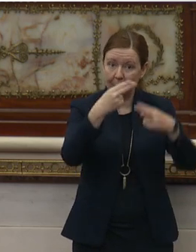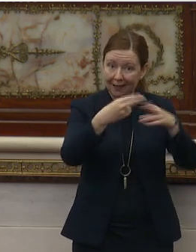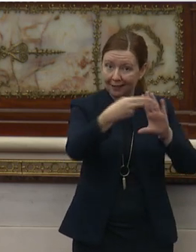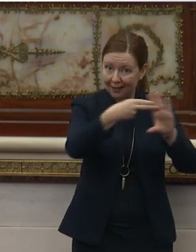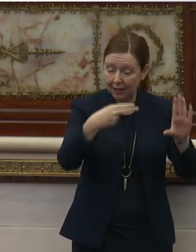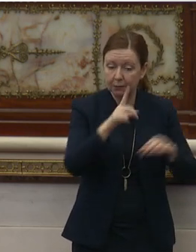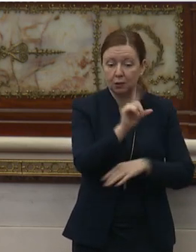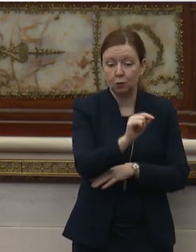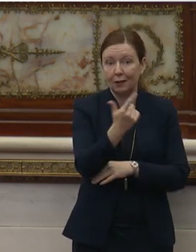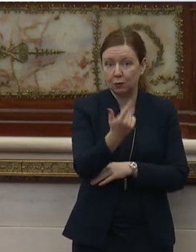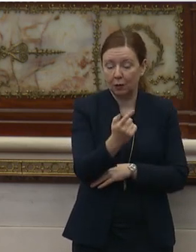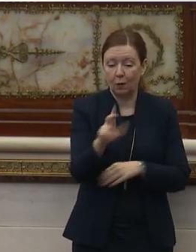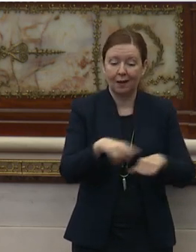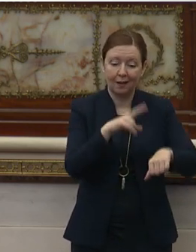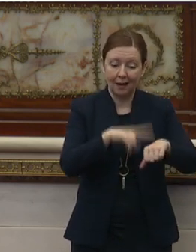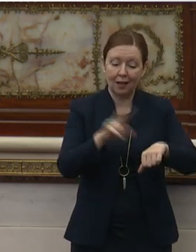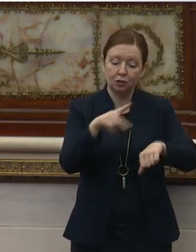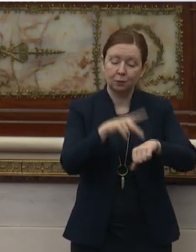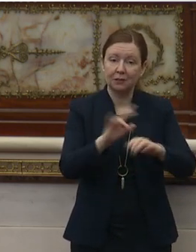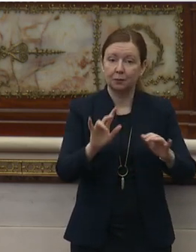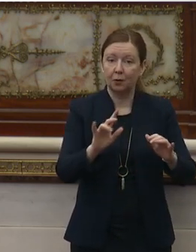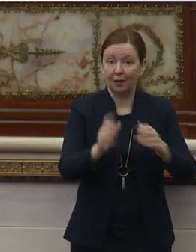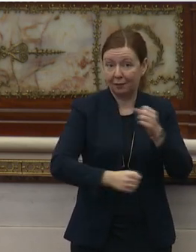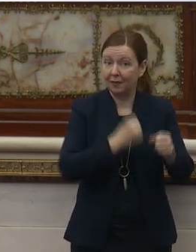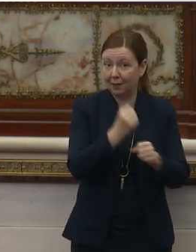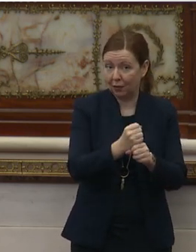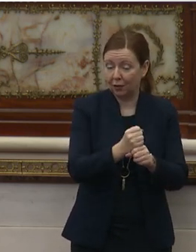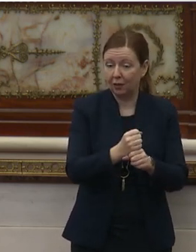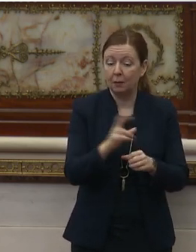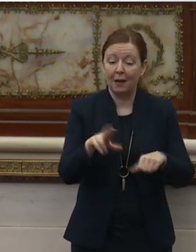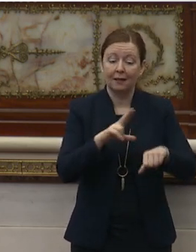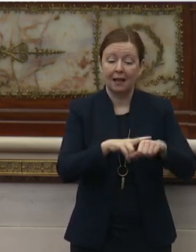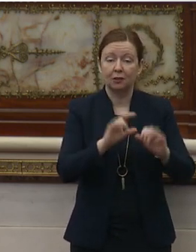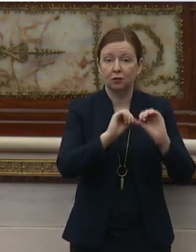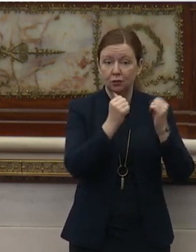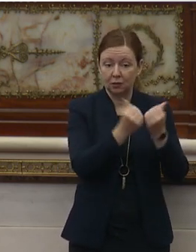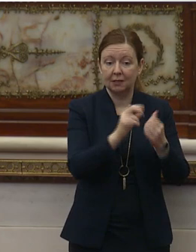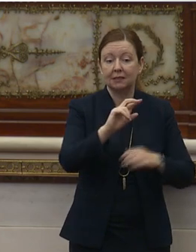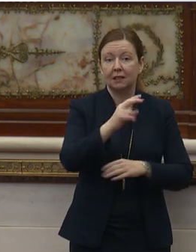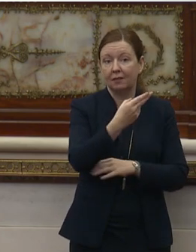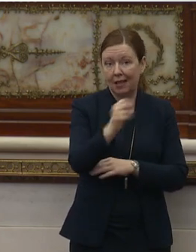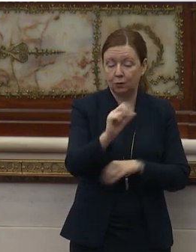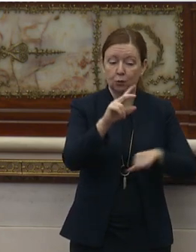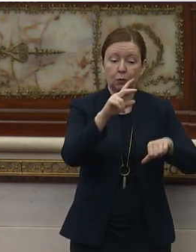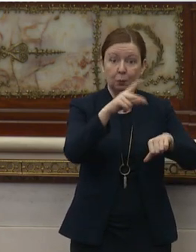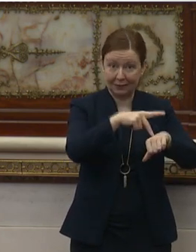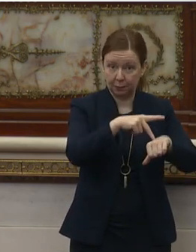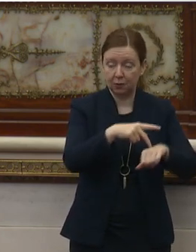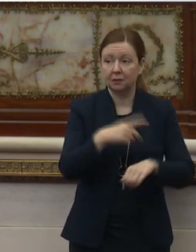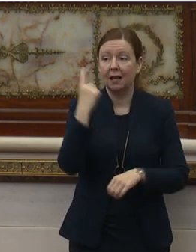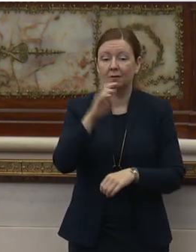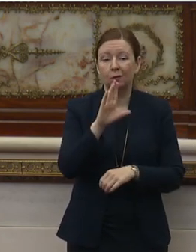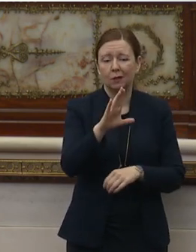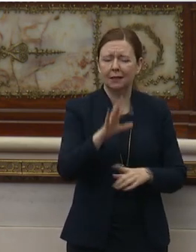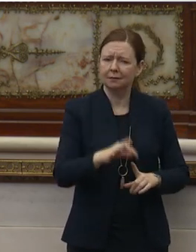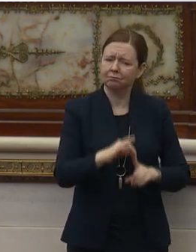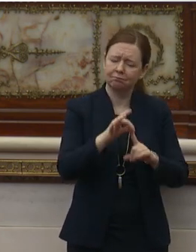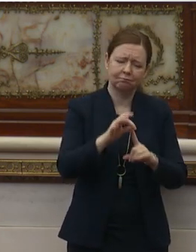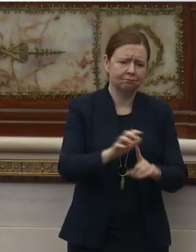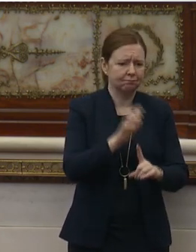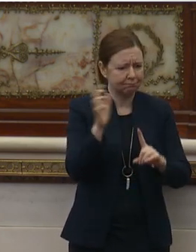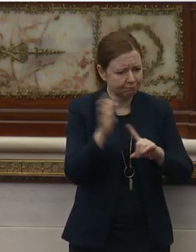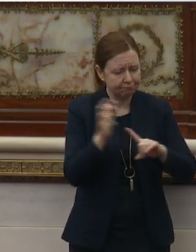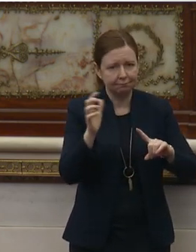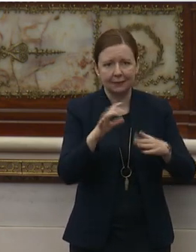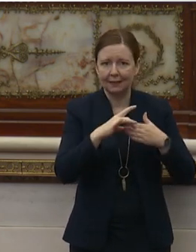the 2021 National Principal of the Year by the National Association of Secondary School Principals, and for his exemplary leadership as